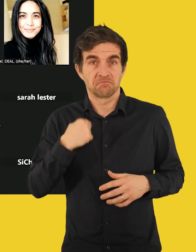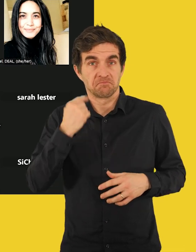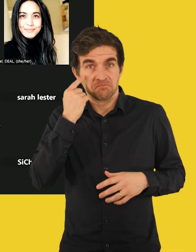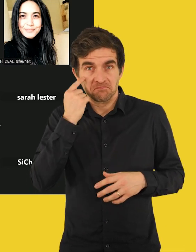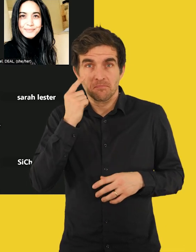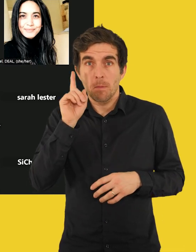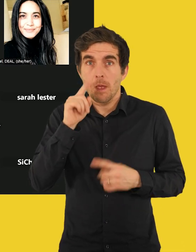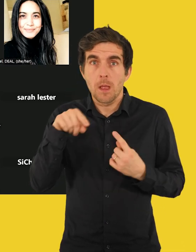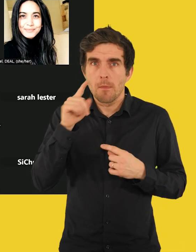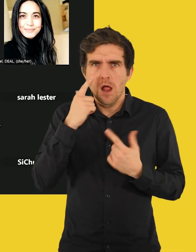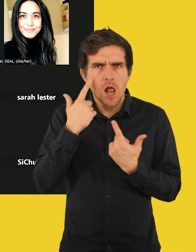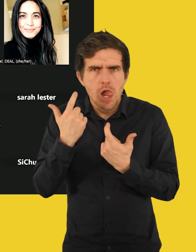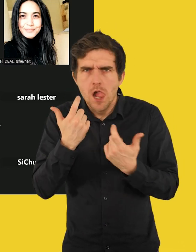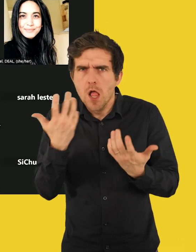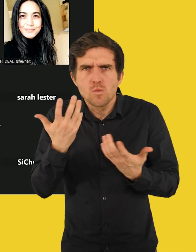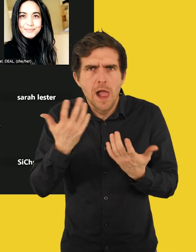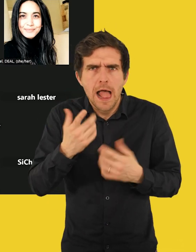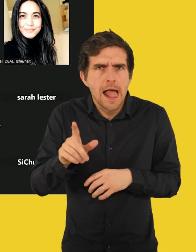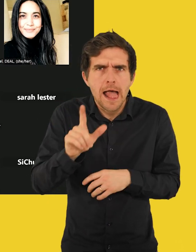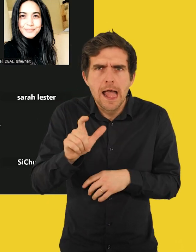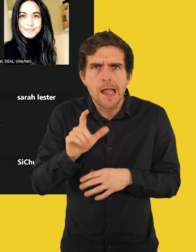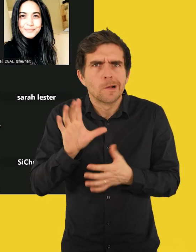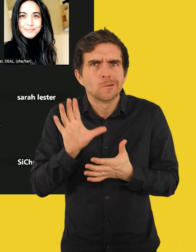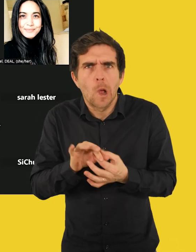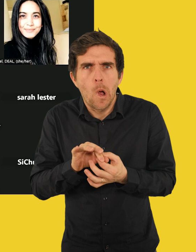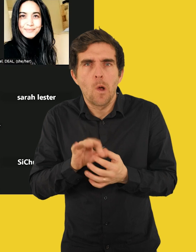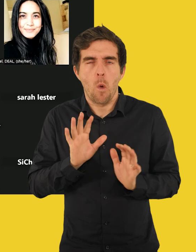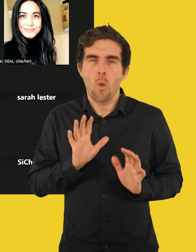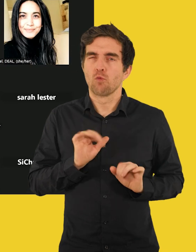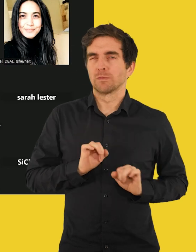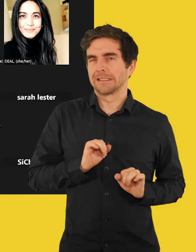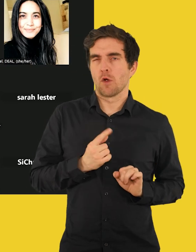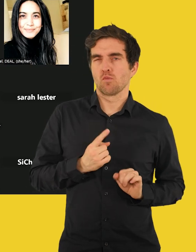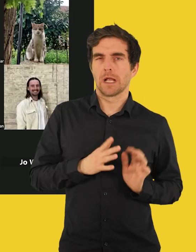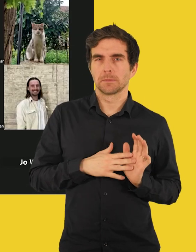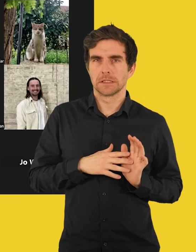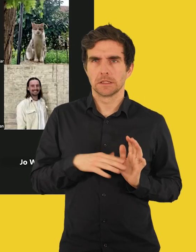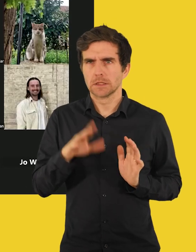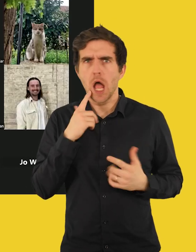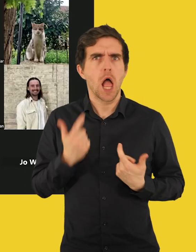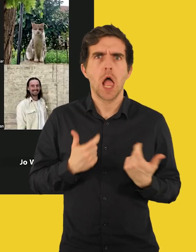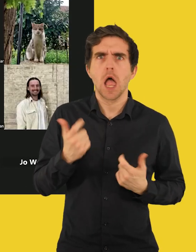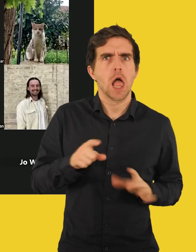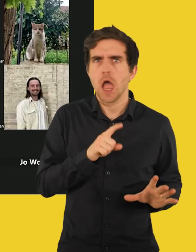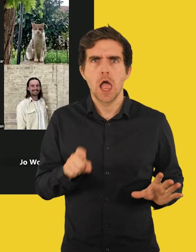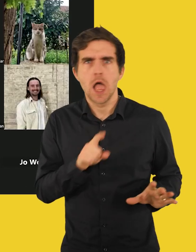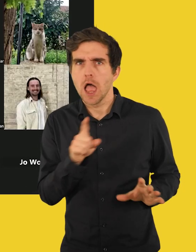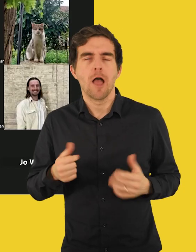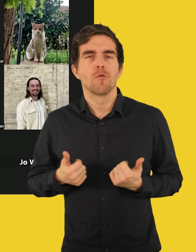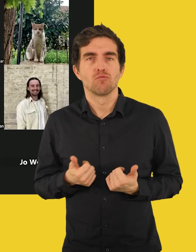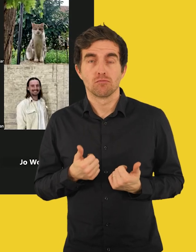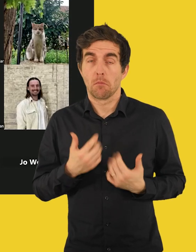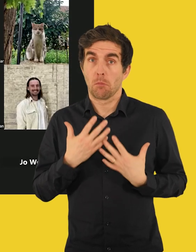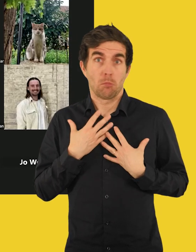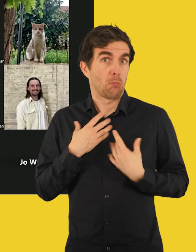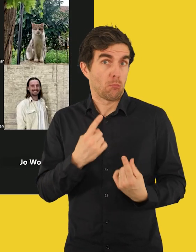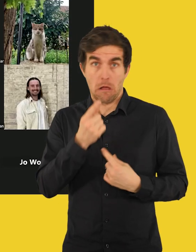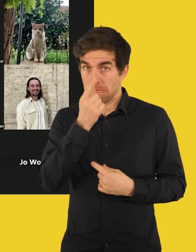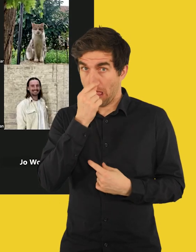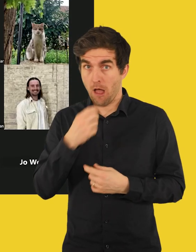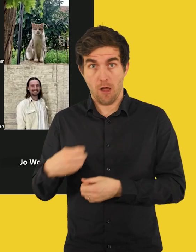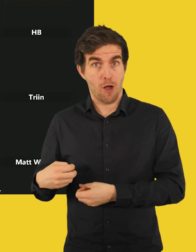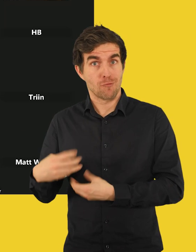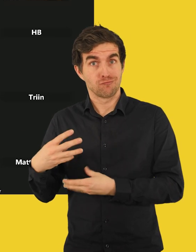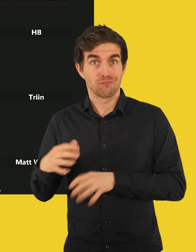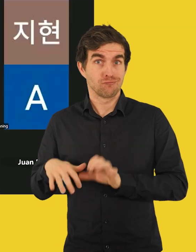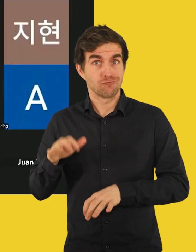I imagine people are just finding where the join button is, so we can give it a moment longer. And please do feel free